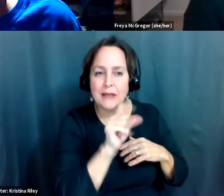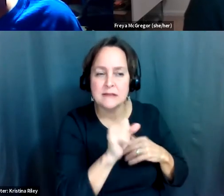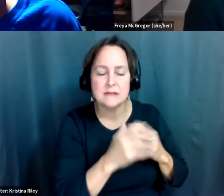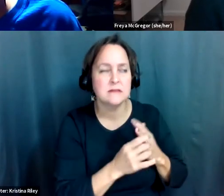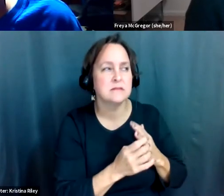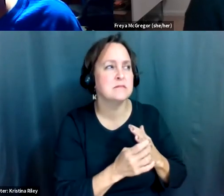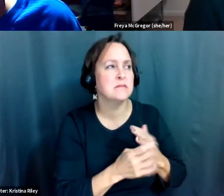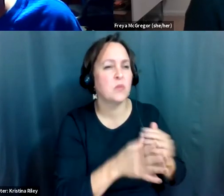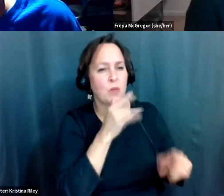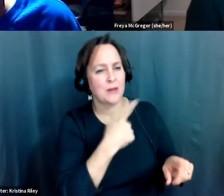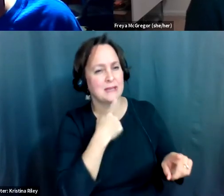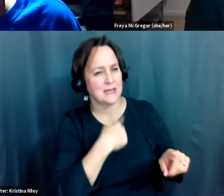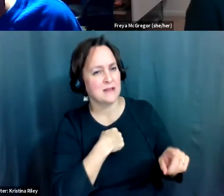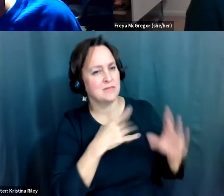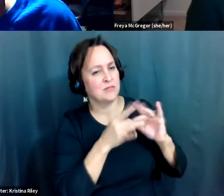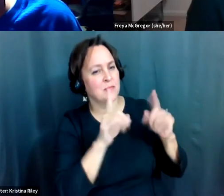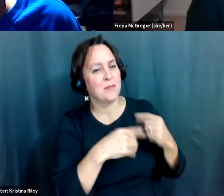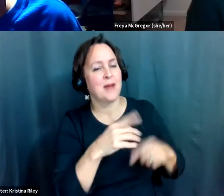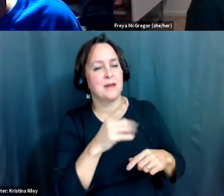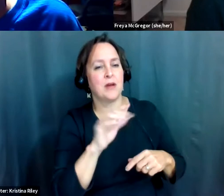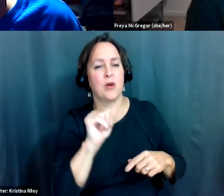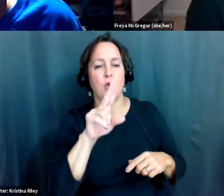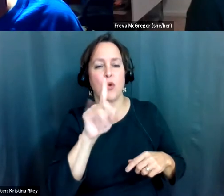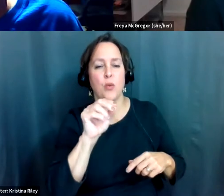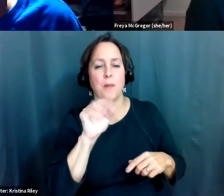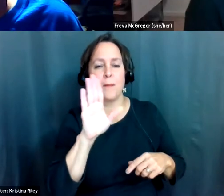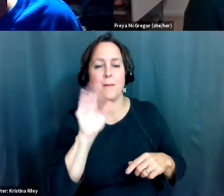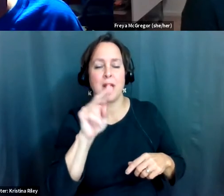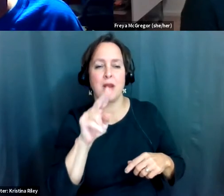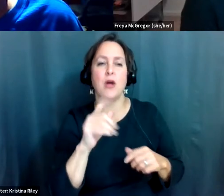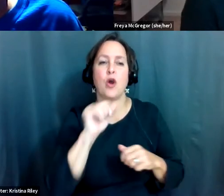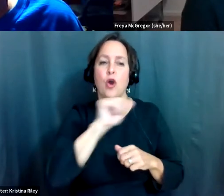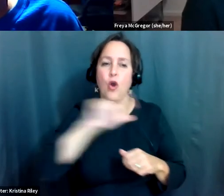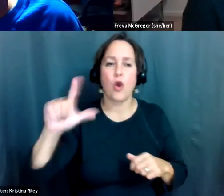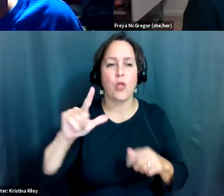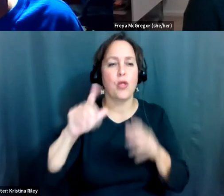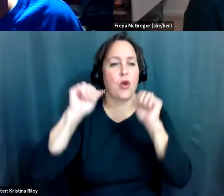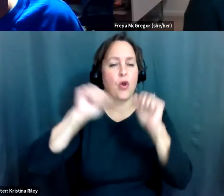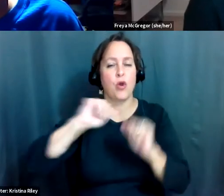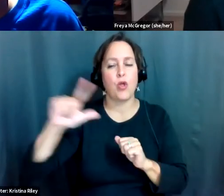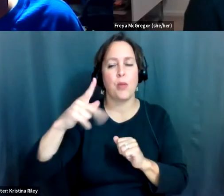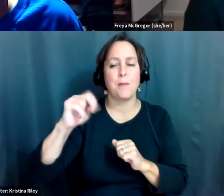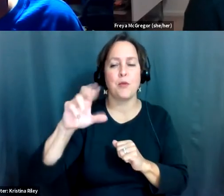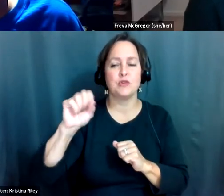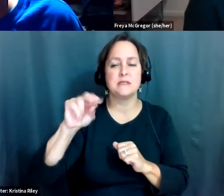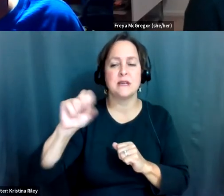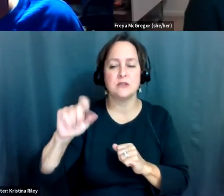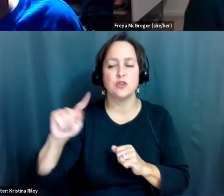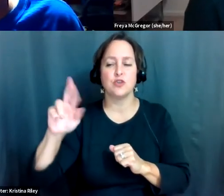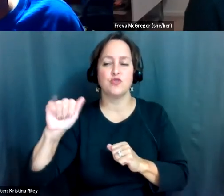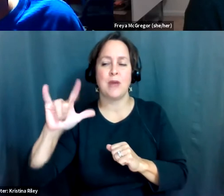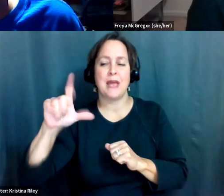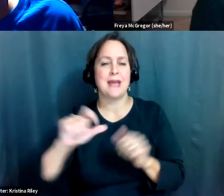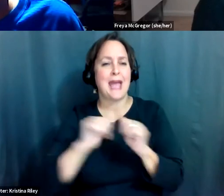tell us a little bit about the mass Audubon's all persons trails and, and how you were involved as a consultant with them and creating, um,